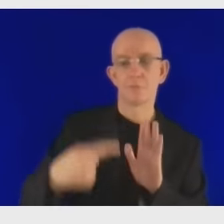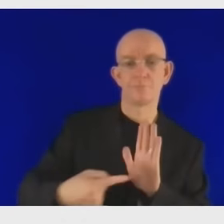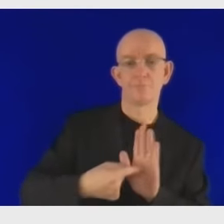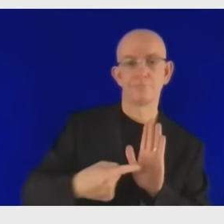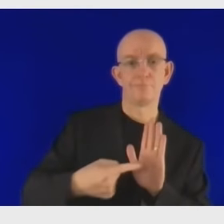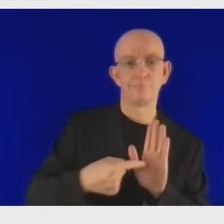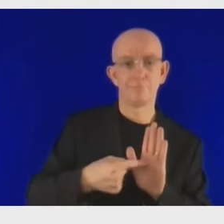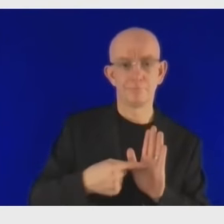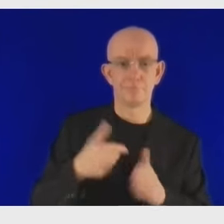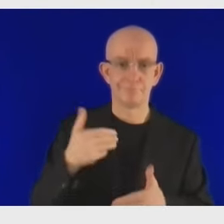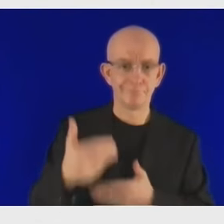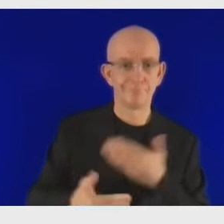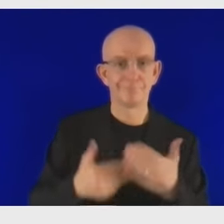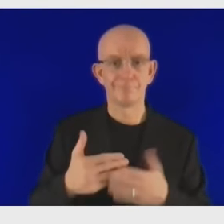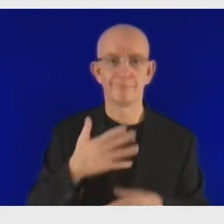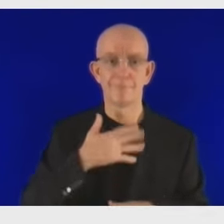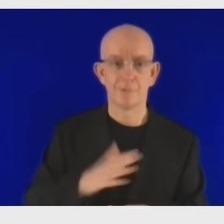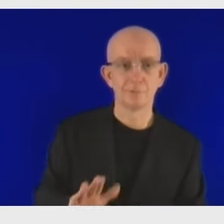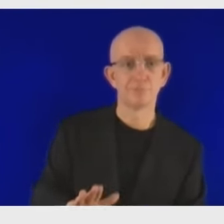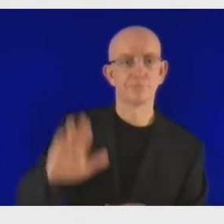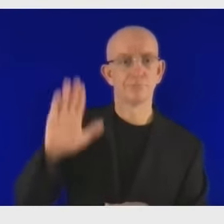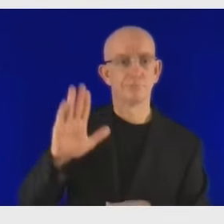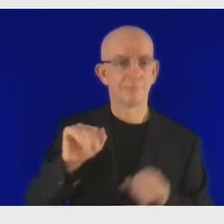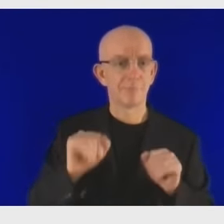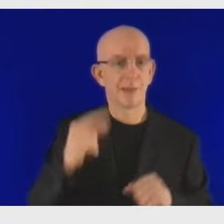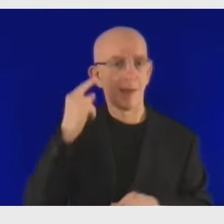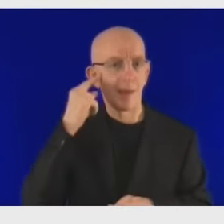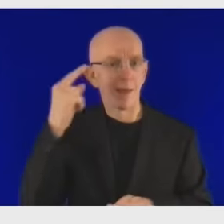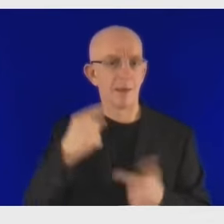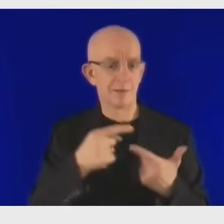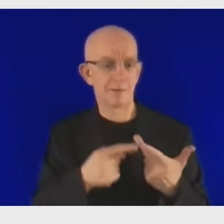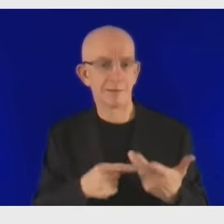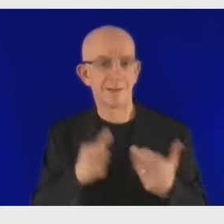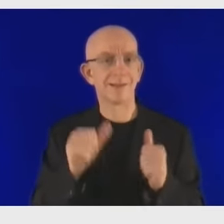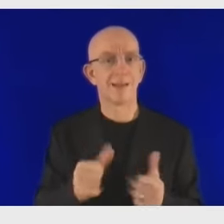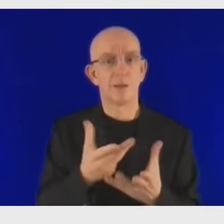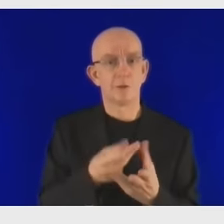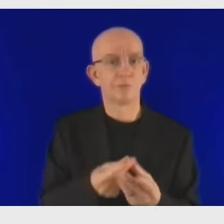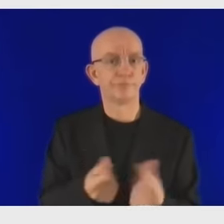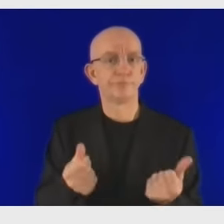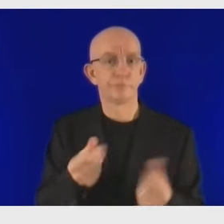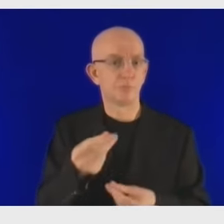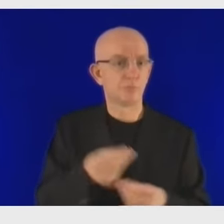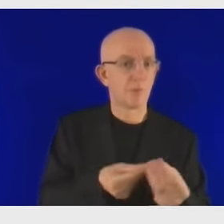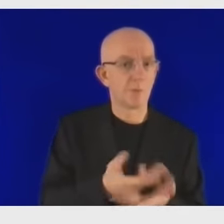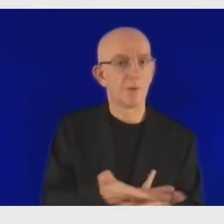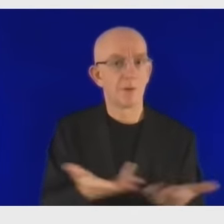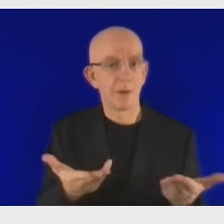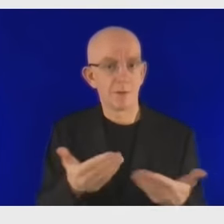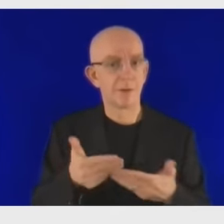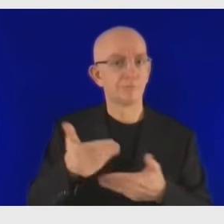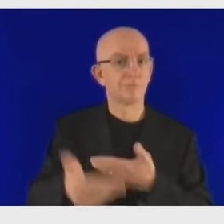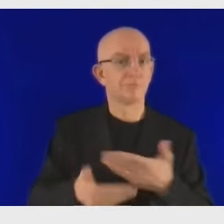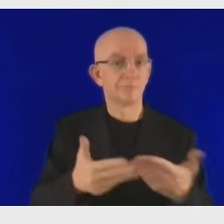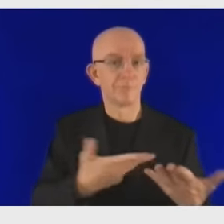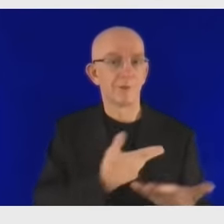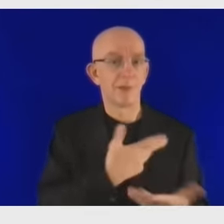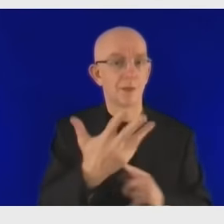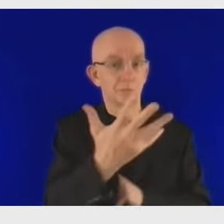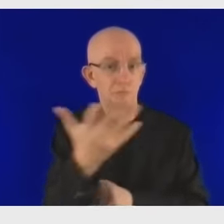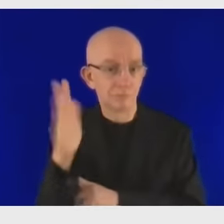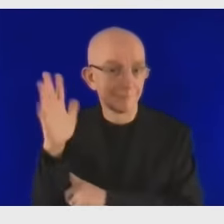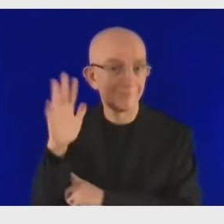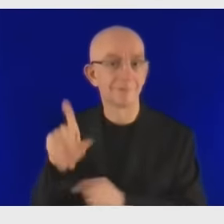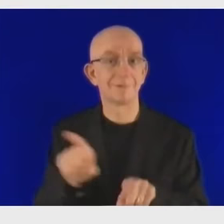have provided a glimpse into the catastrophic potential of climate disruption. Storms, floods, drought-induced famine,